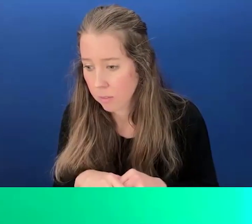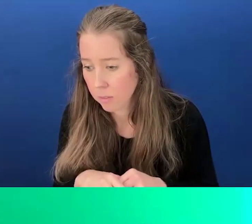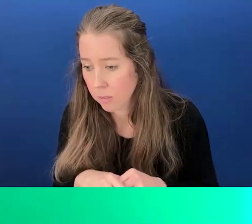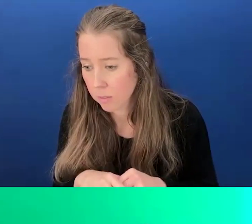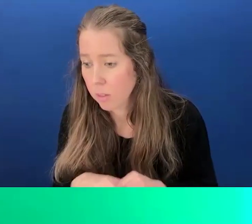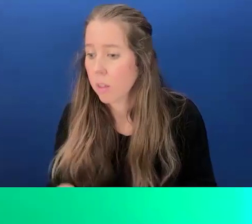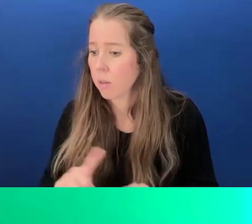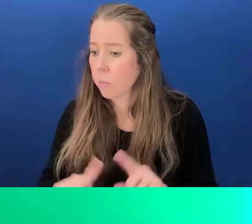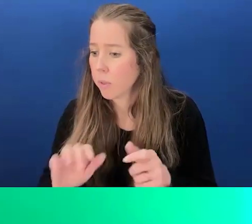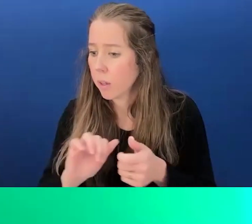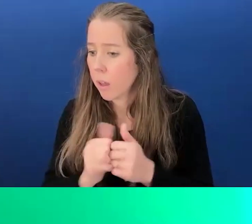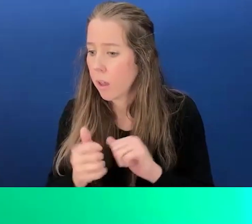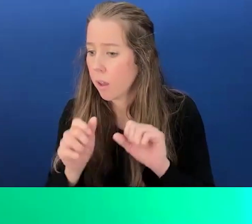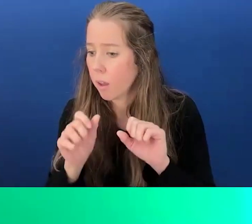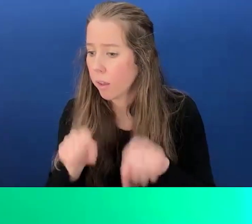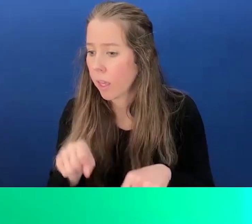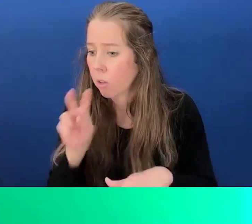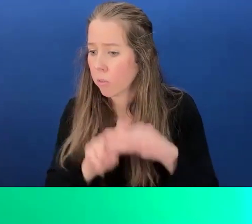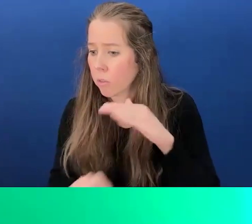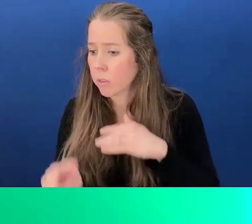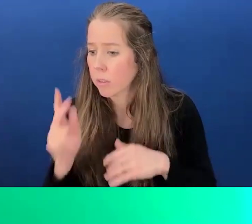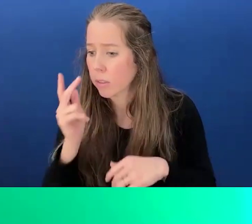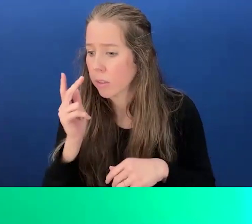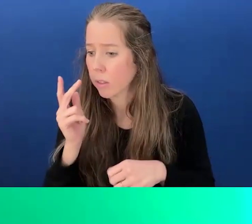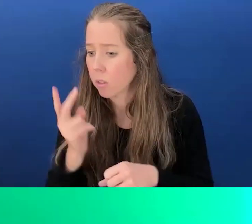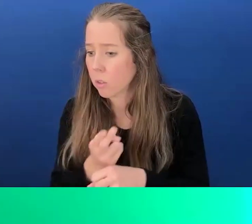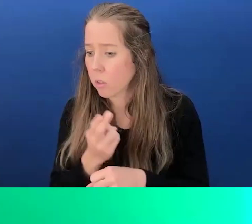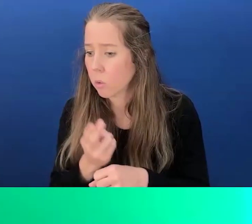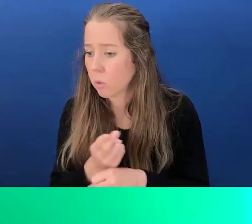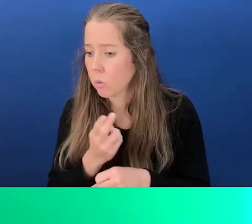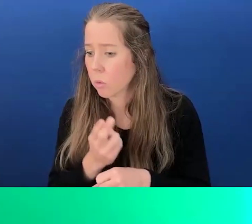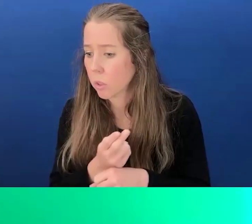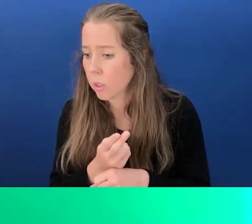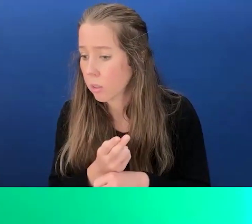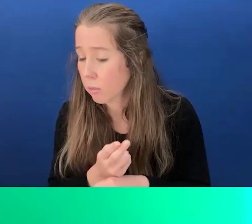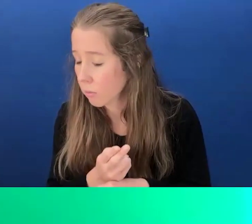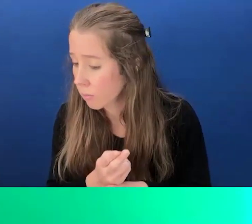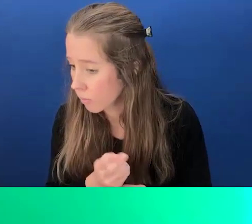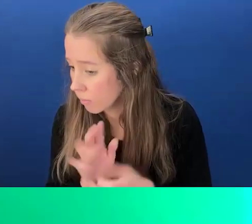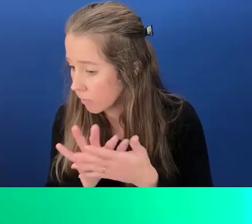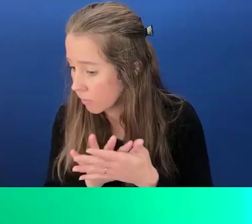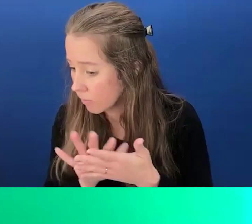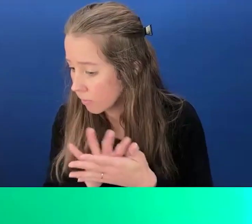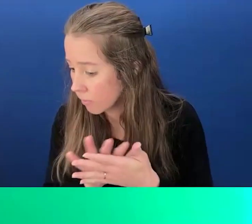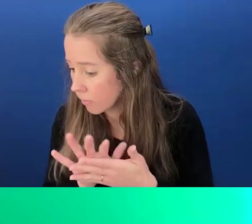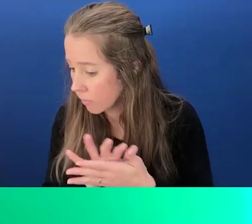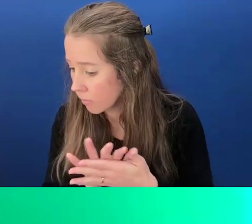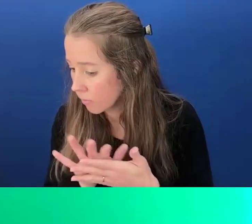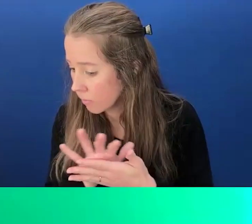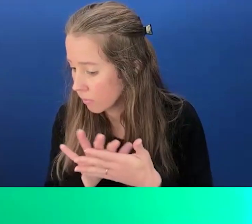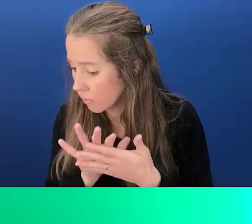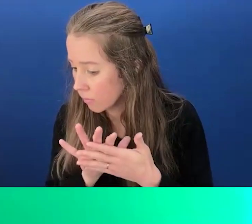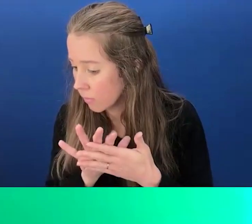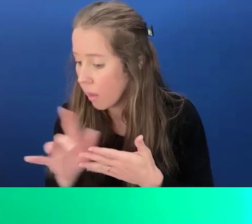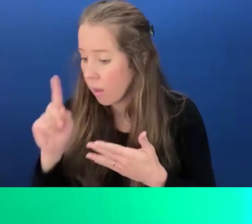but how can you guys foresee using AI to help students understand that? I think